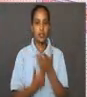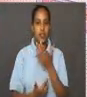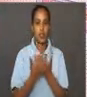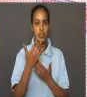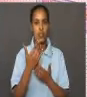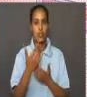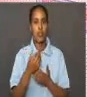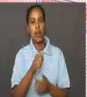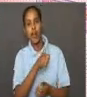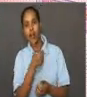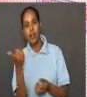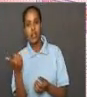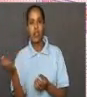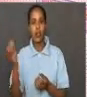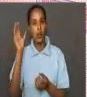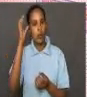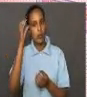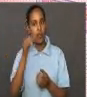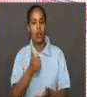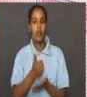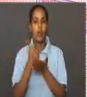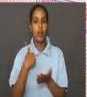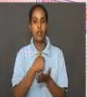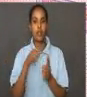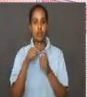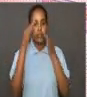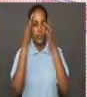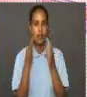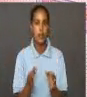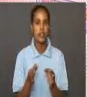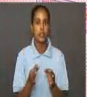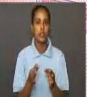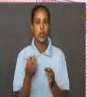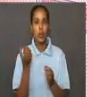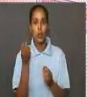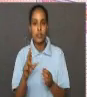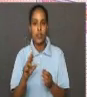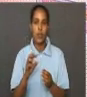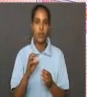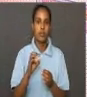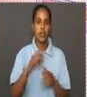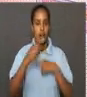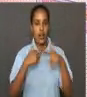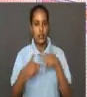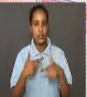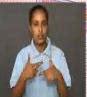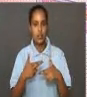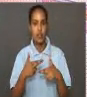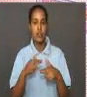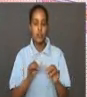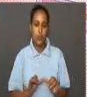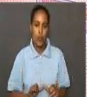discuss another concept that will help us to determine whether or not a reaction